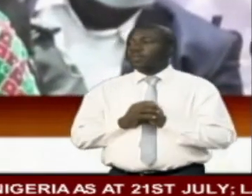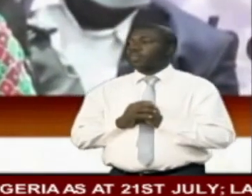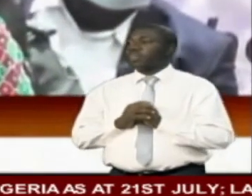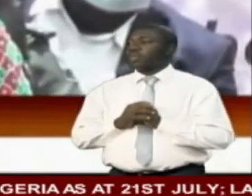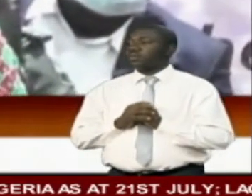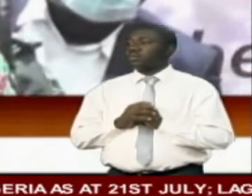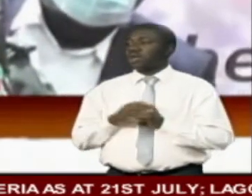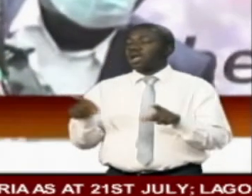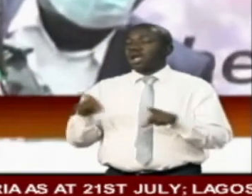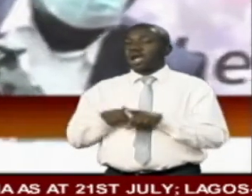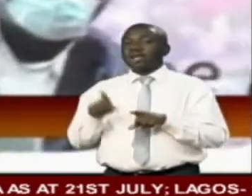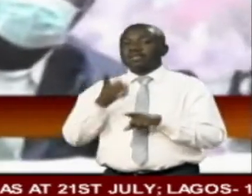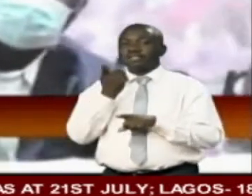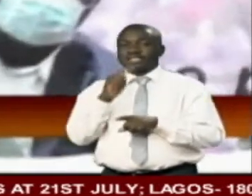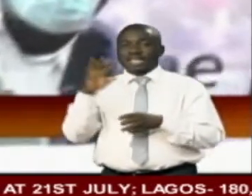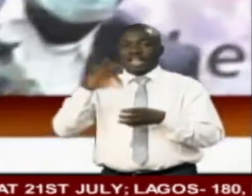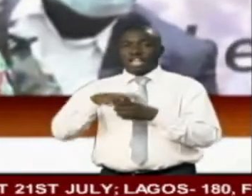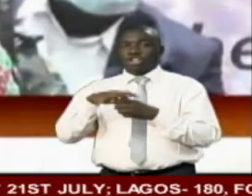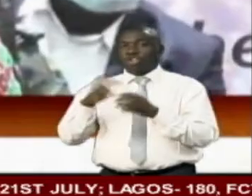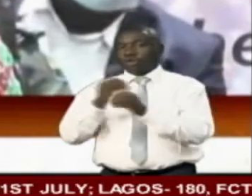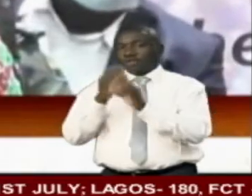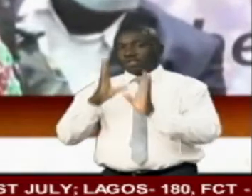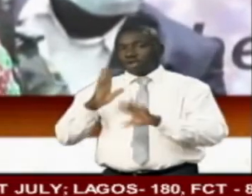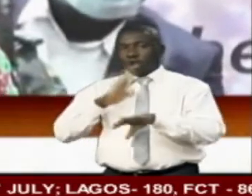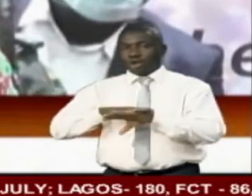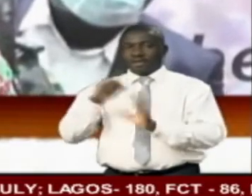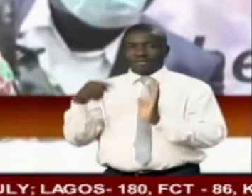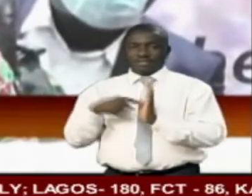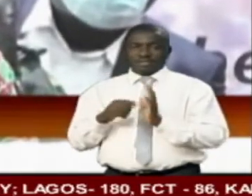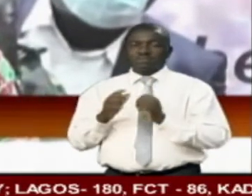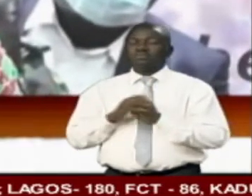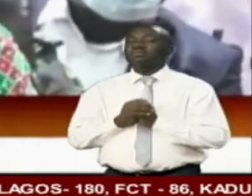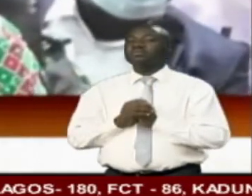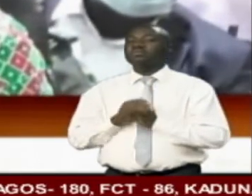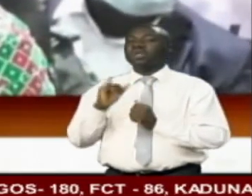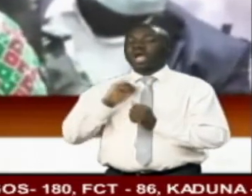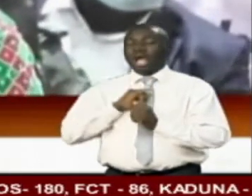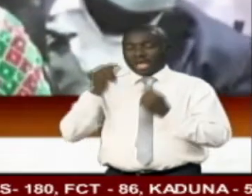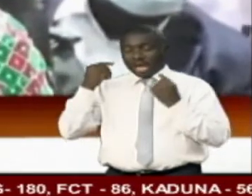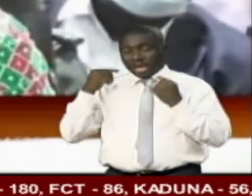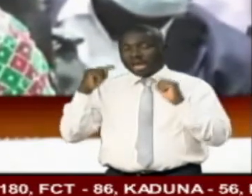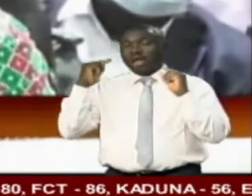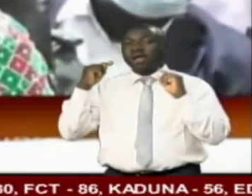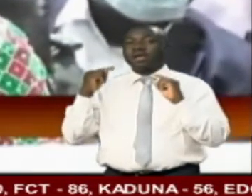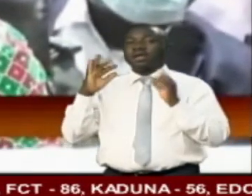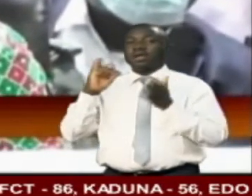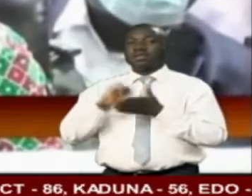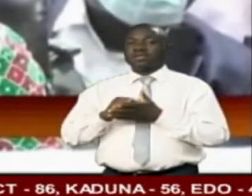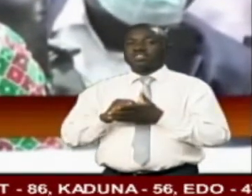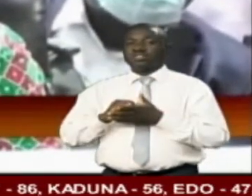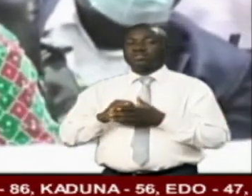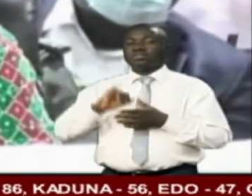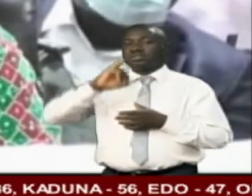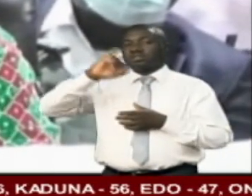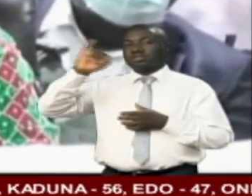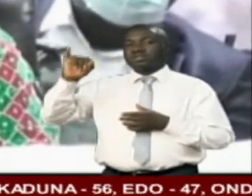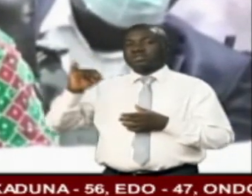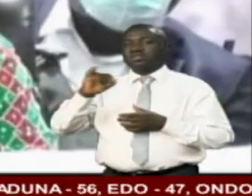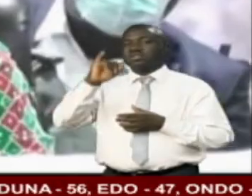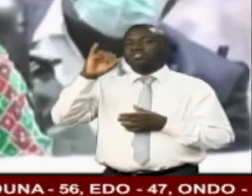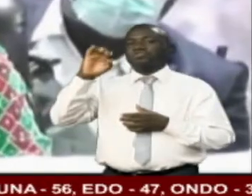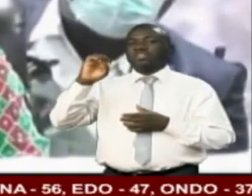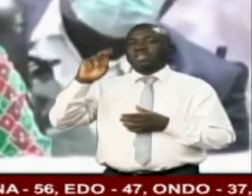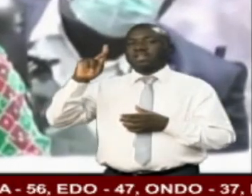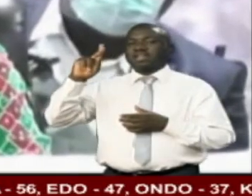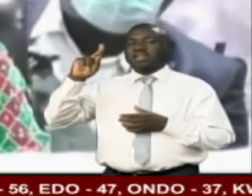as a returning officer for this exercise, and now that Jegede Eyipayo, having